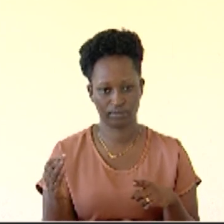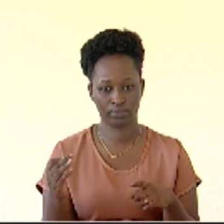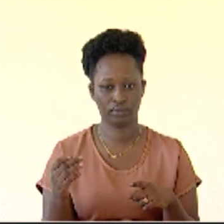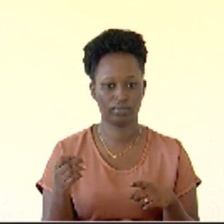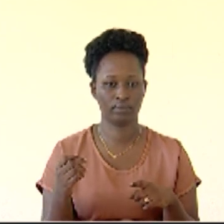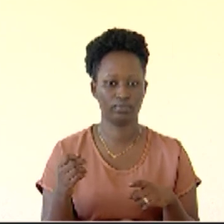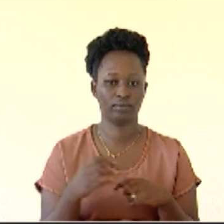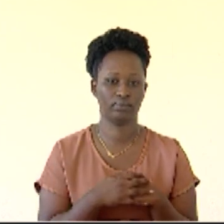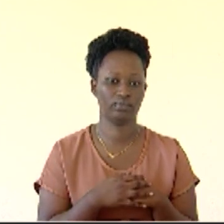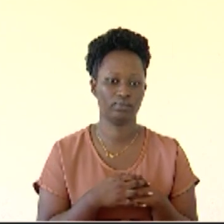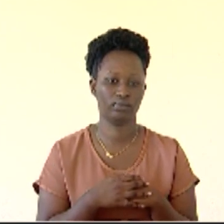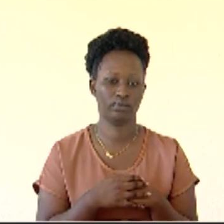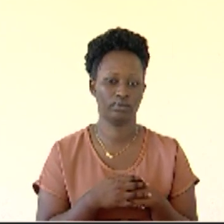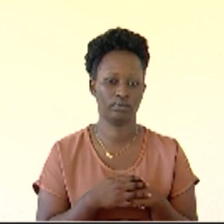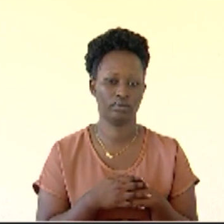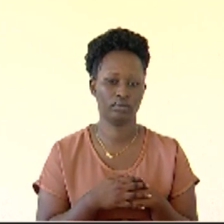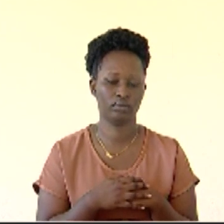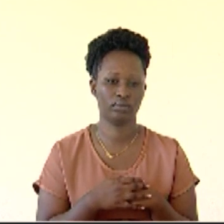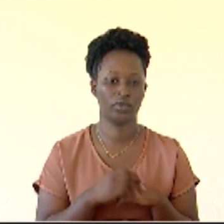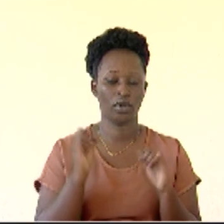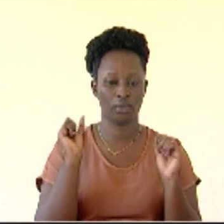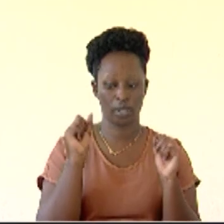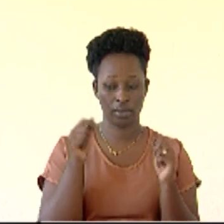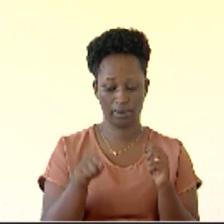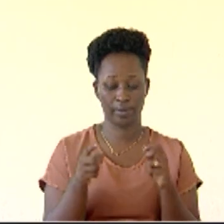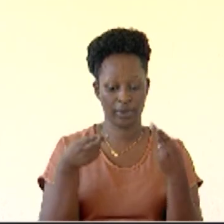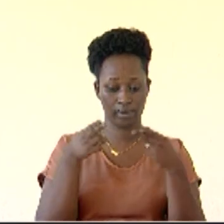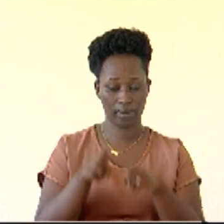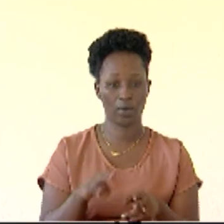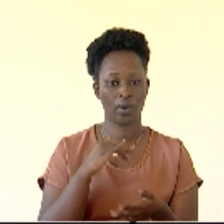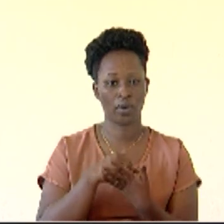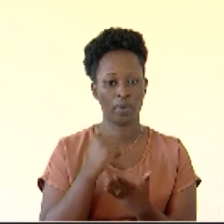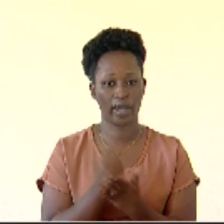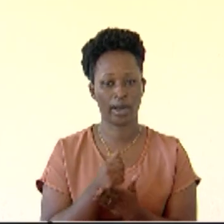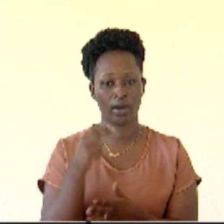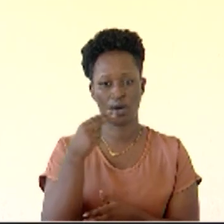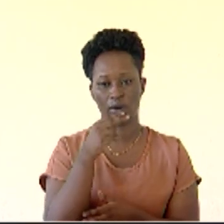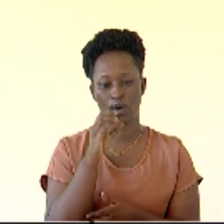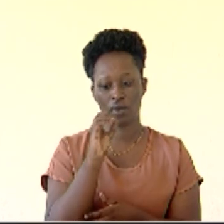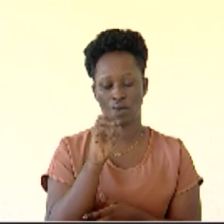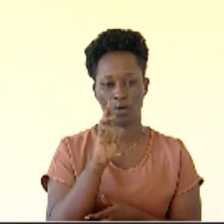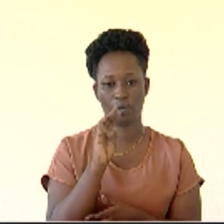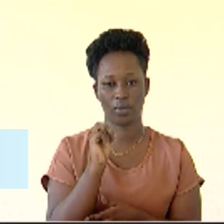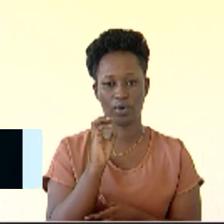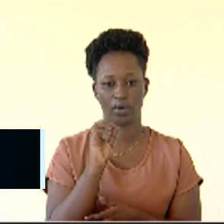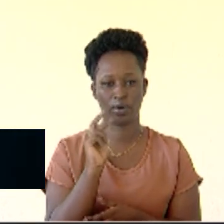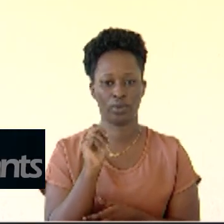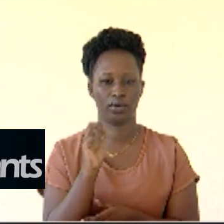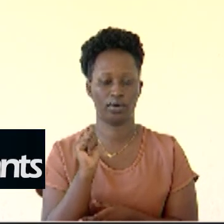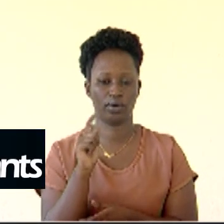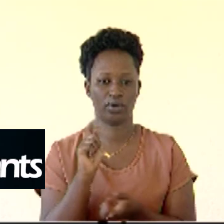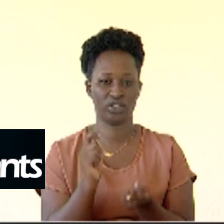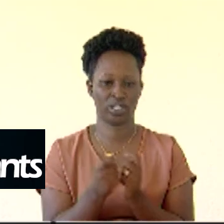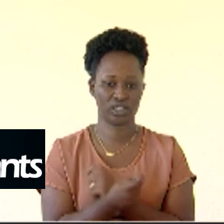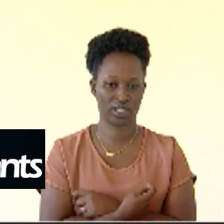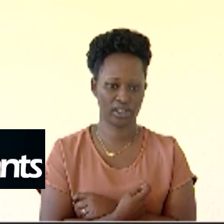dysfunction that can happen. This can be due to hormonal discharges, hormonal changes, not discharge,